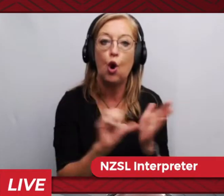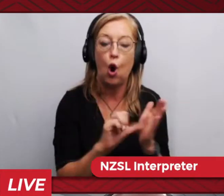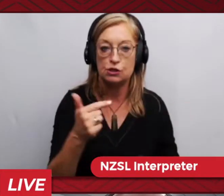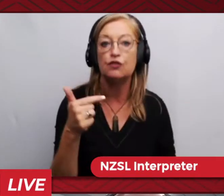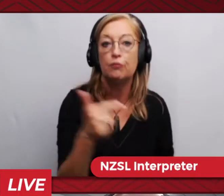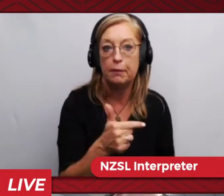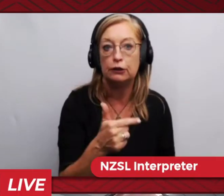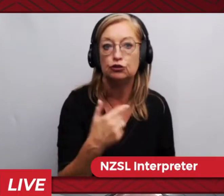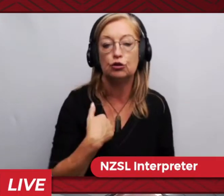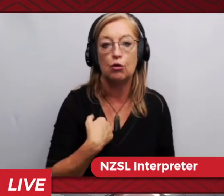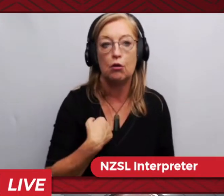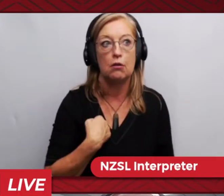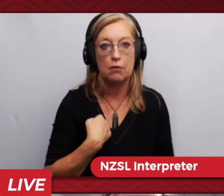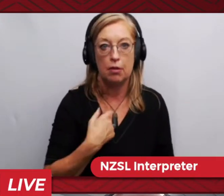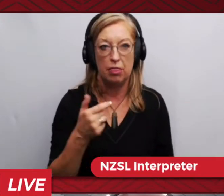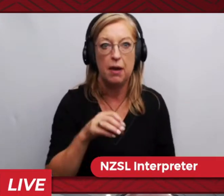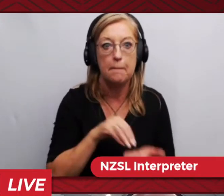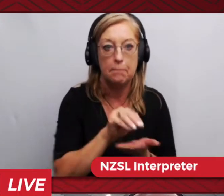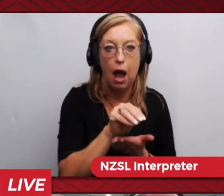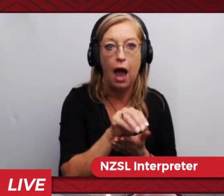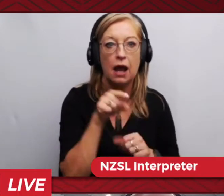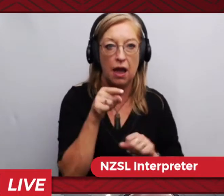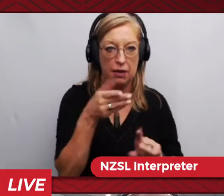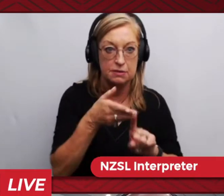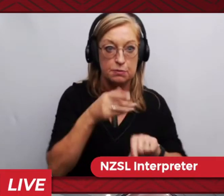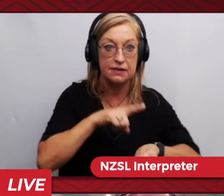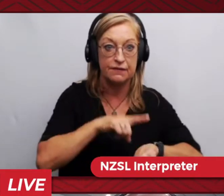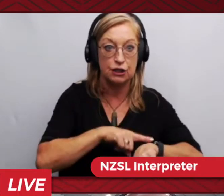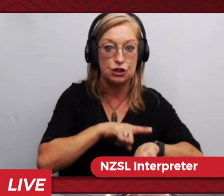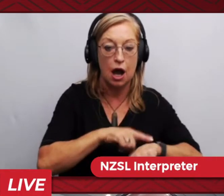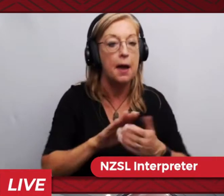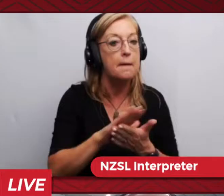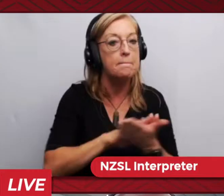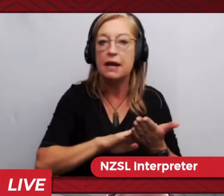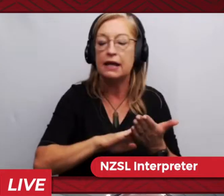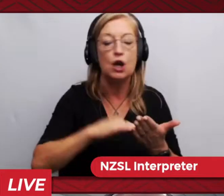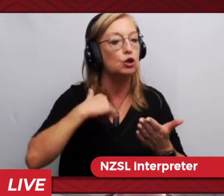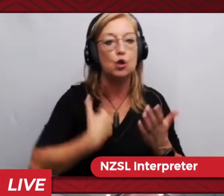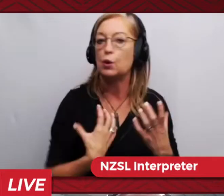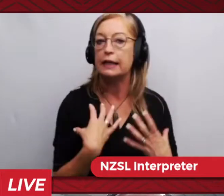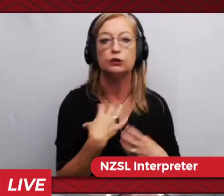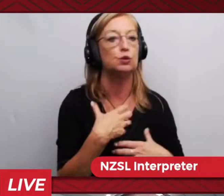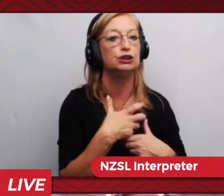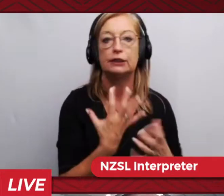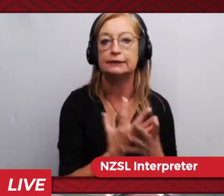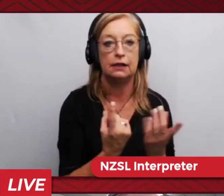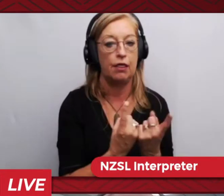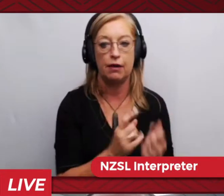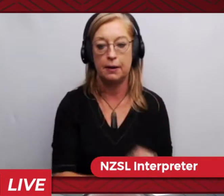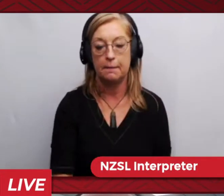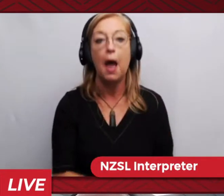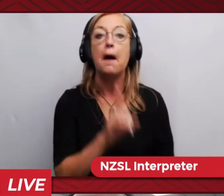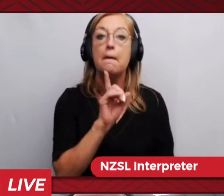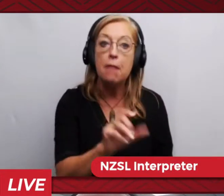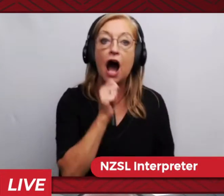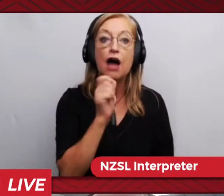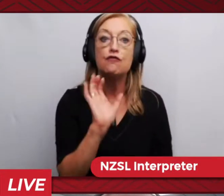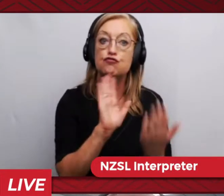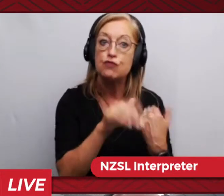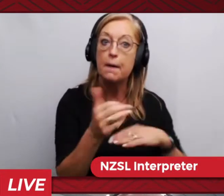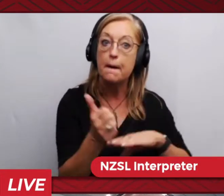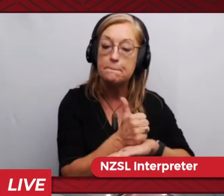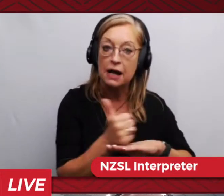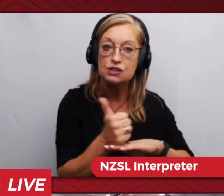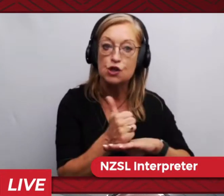paying at any particular time, in which case there's nothing that you need to adjust. But if you're reimbursing based on